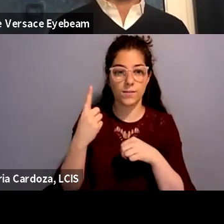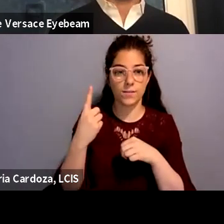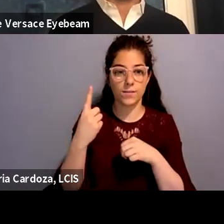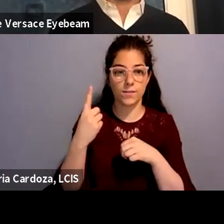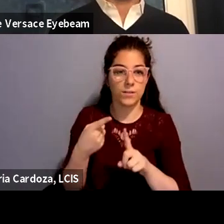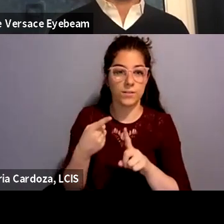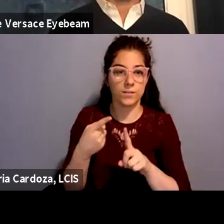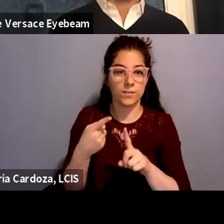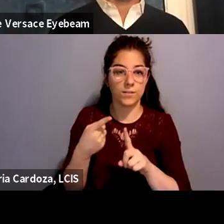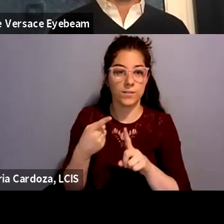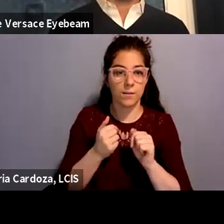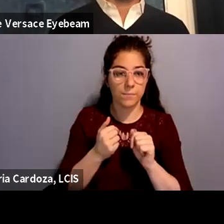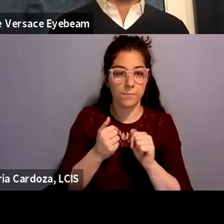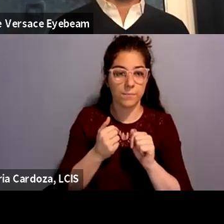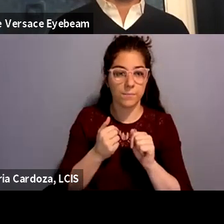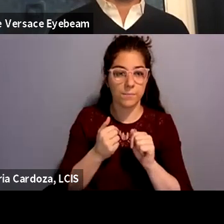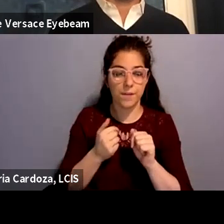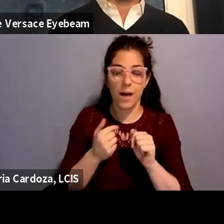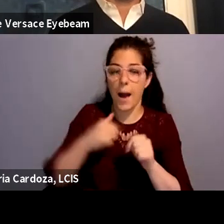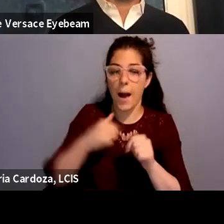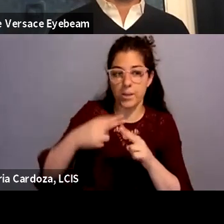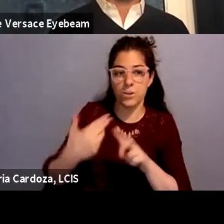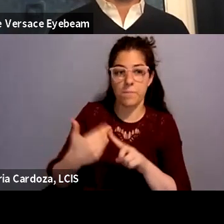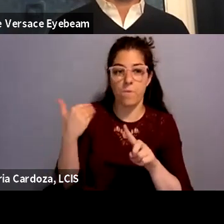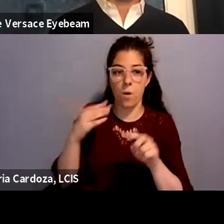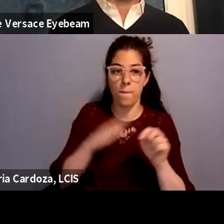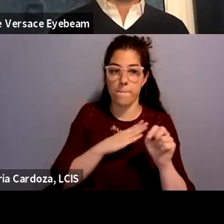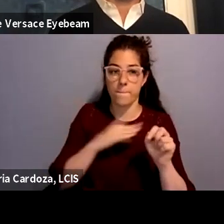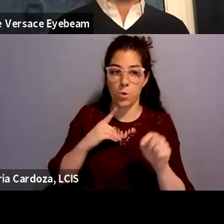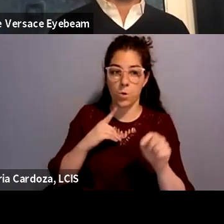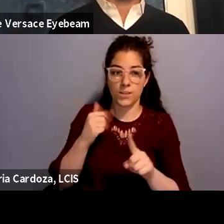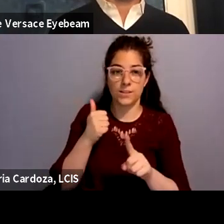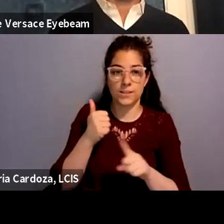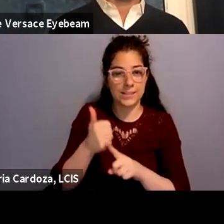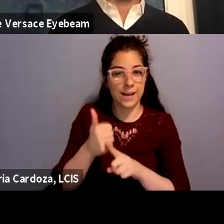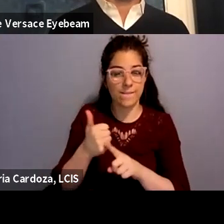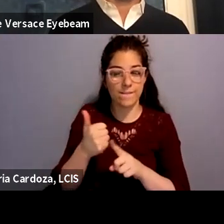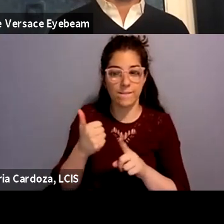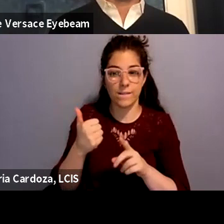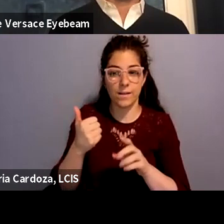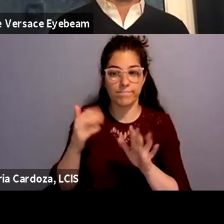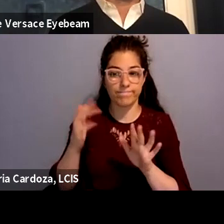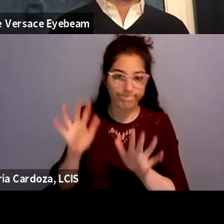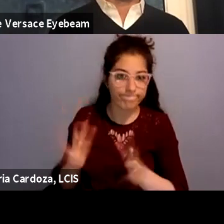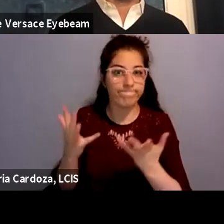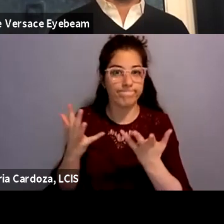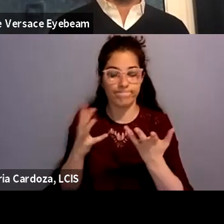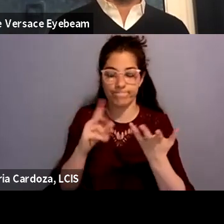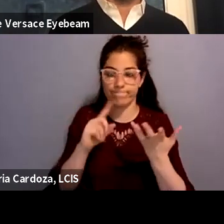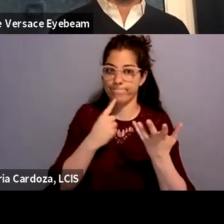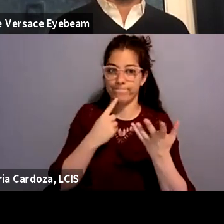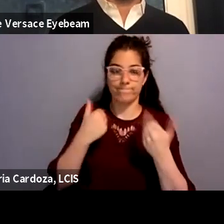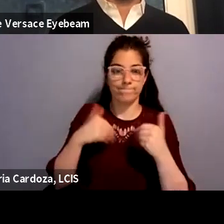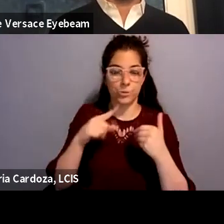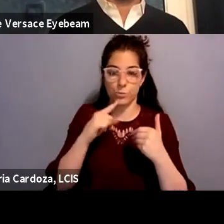instance. You know, I mentioned before that the board had stepped up significantly in terms of